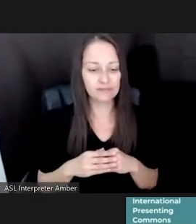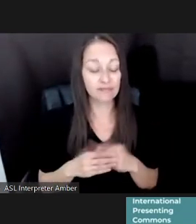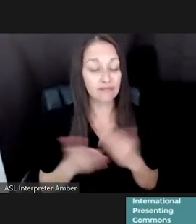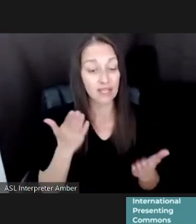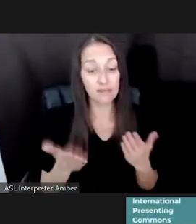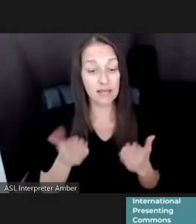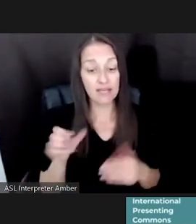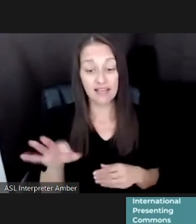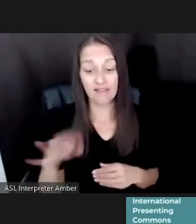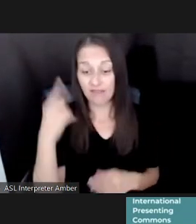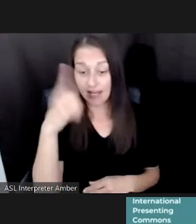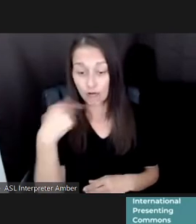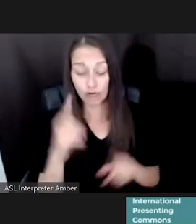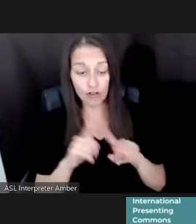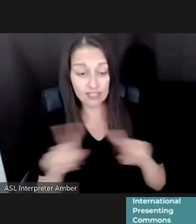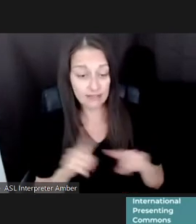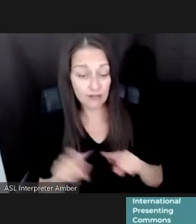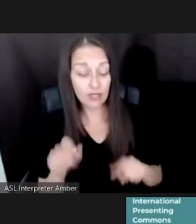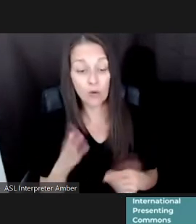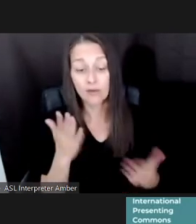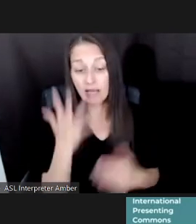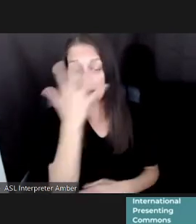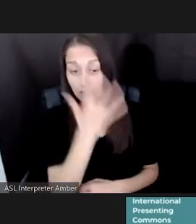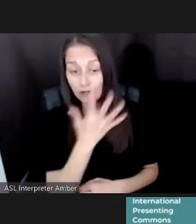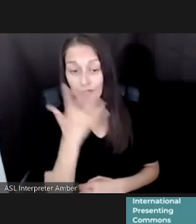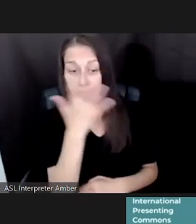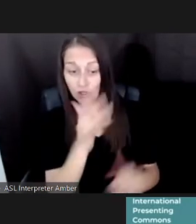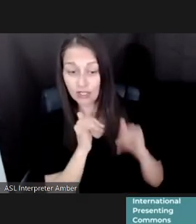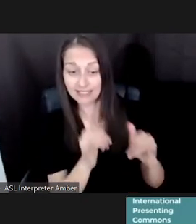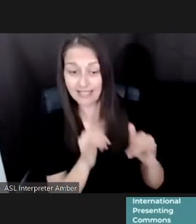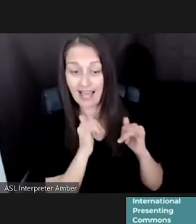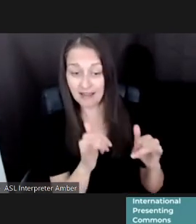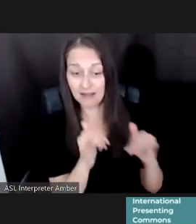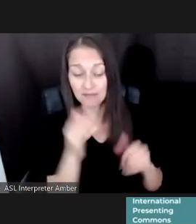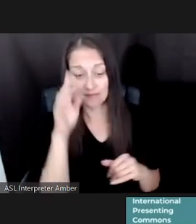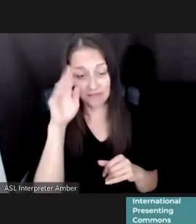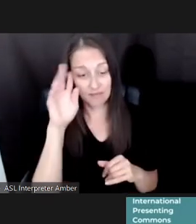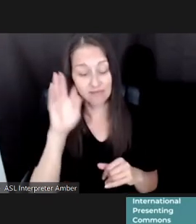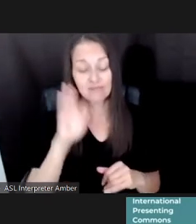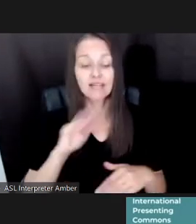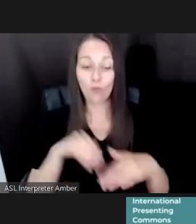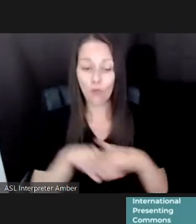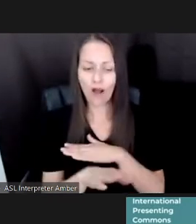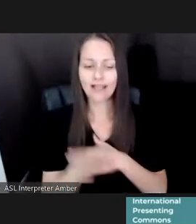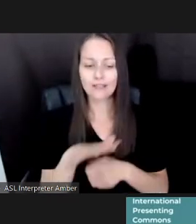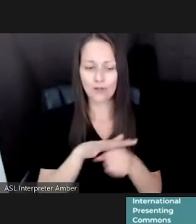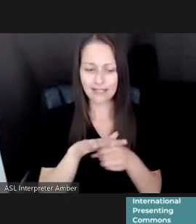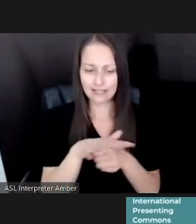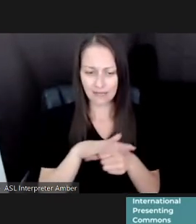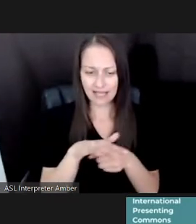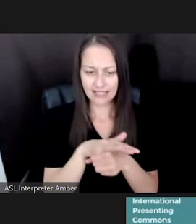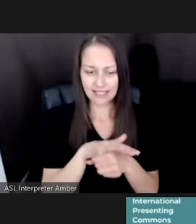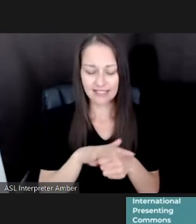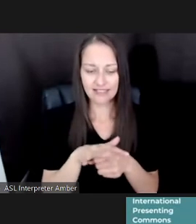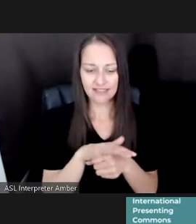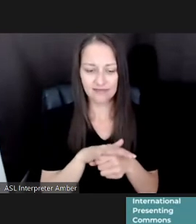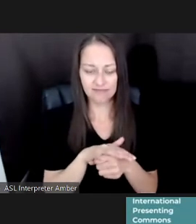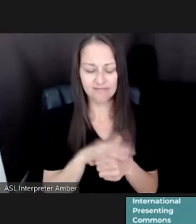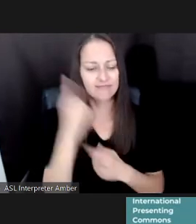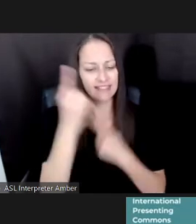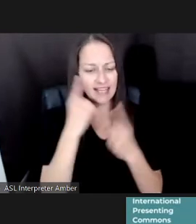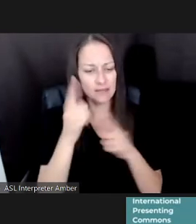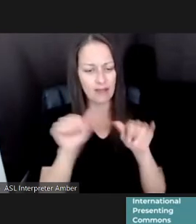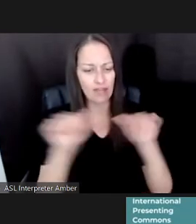artist on stage, or to actually look like that artist who's on stage and walk into that venue, considering not only the architecture of our